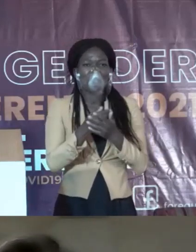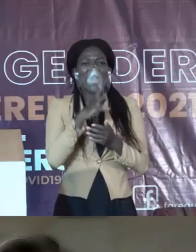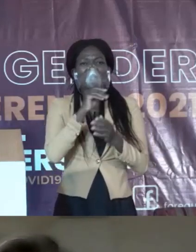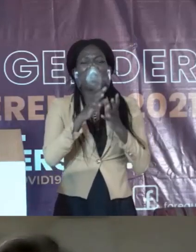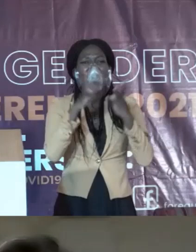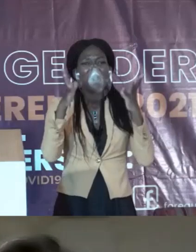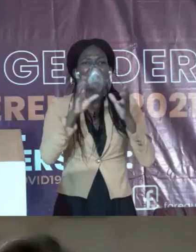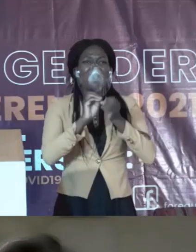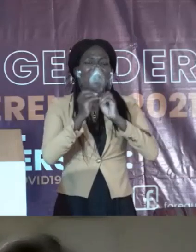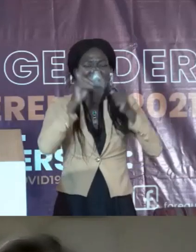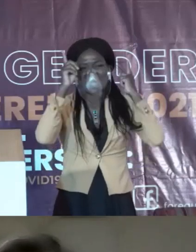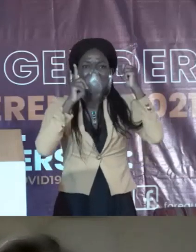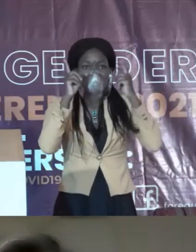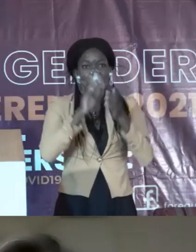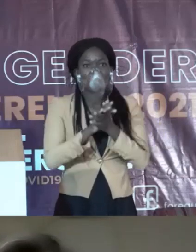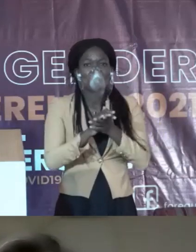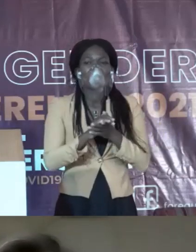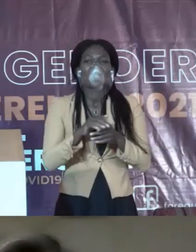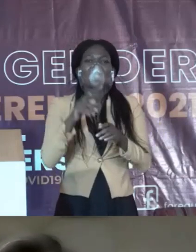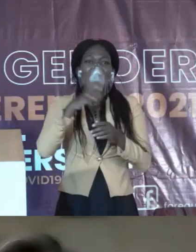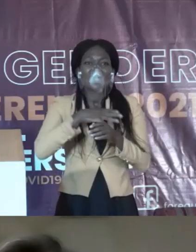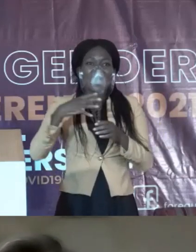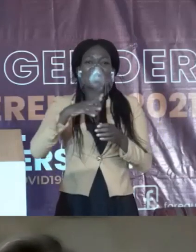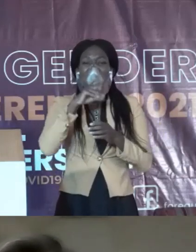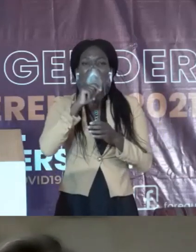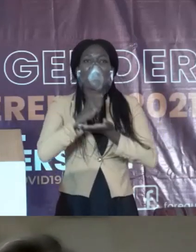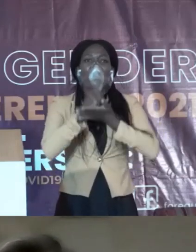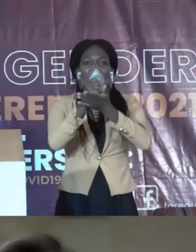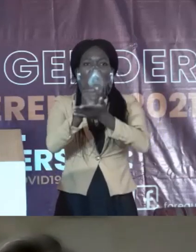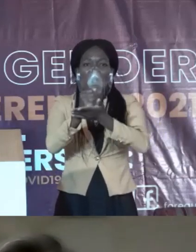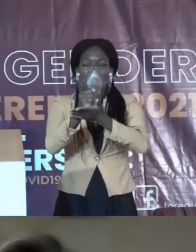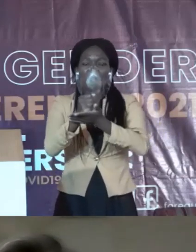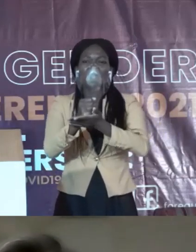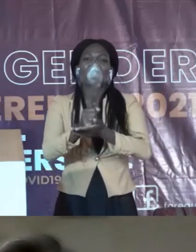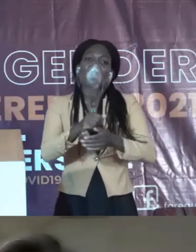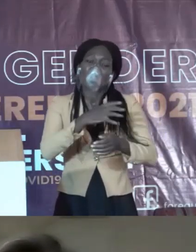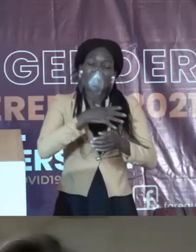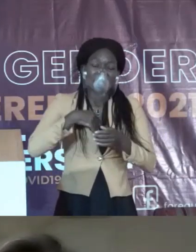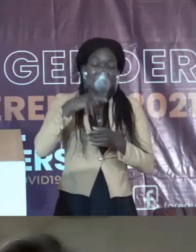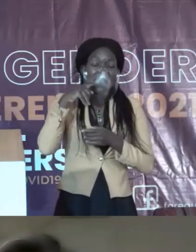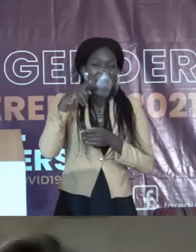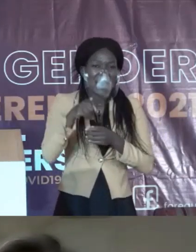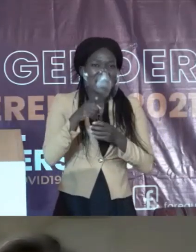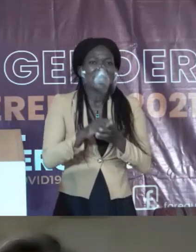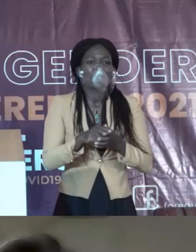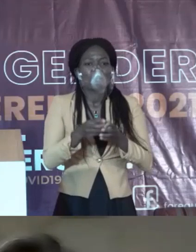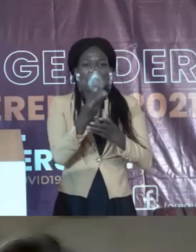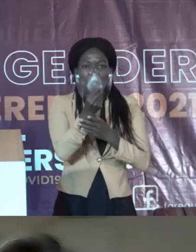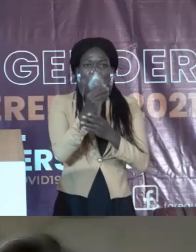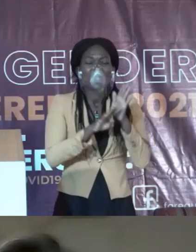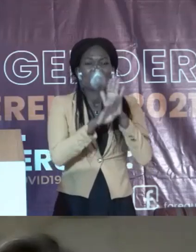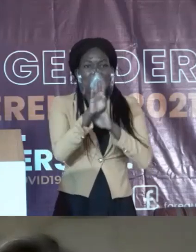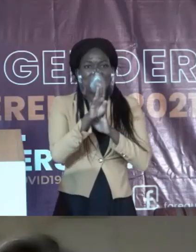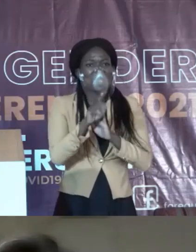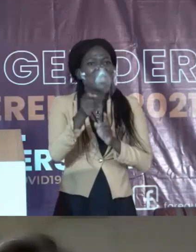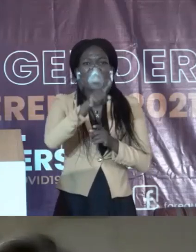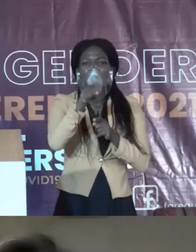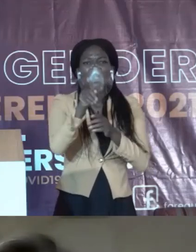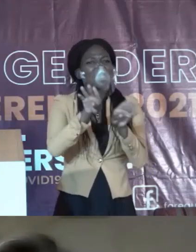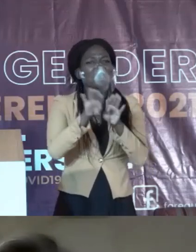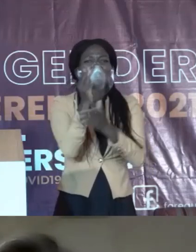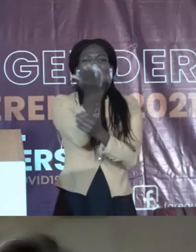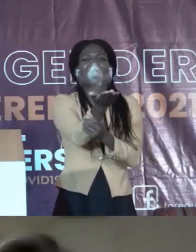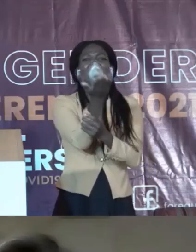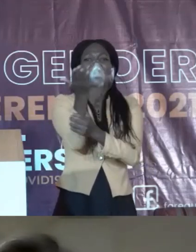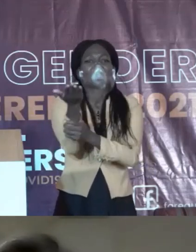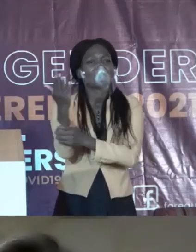making. Investing in women for financial inclusion is not charity. It's good economics. It's not charity, it's